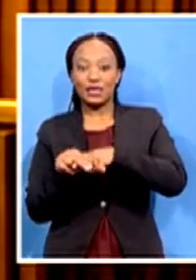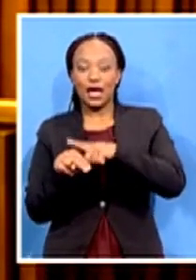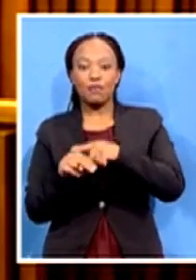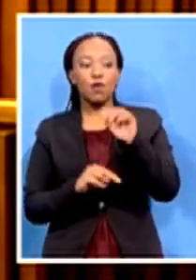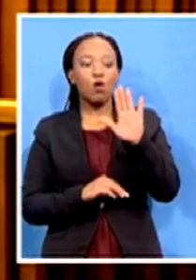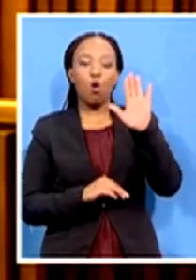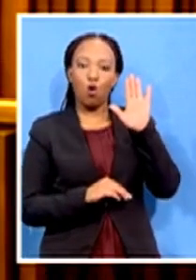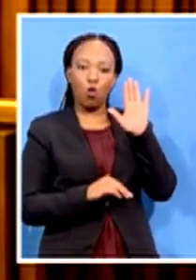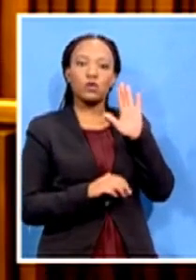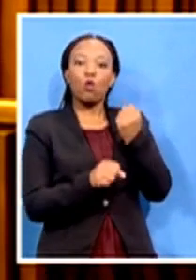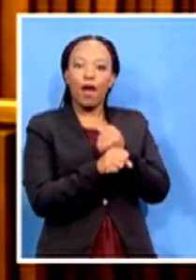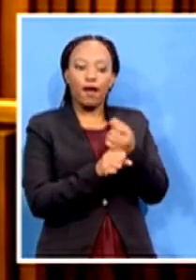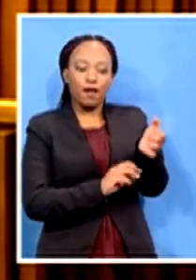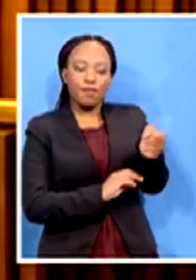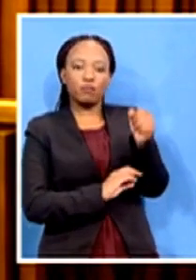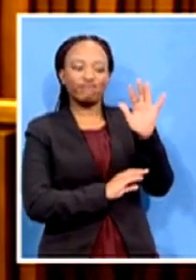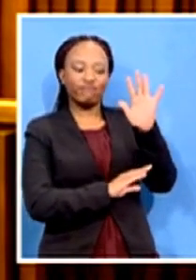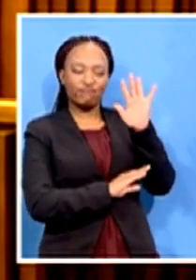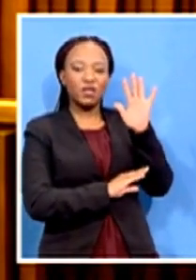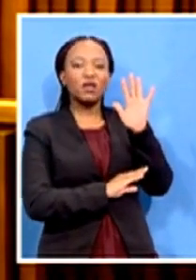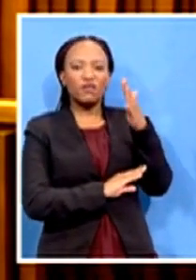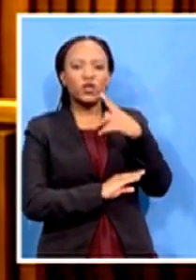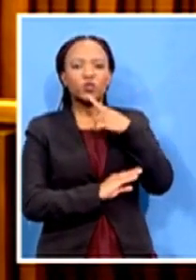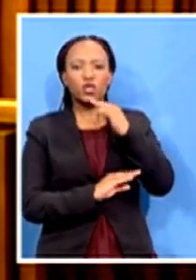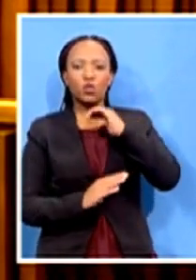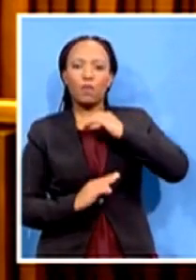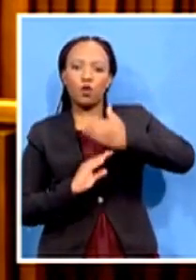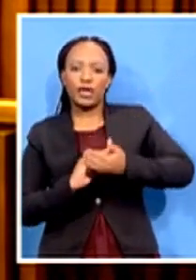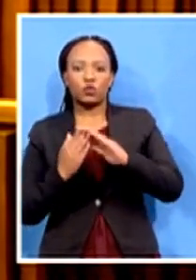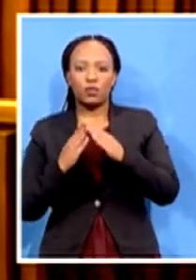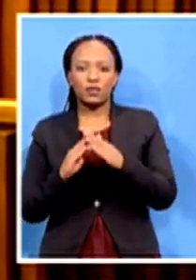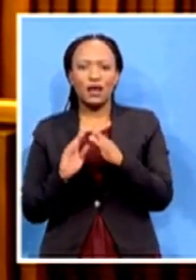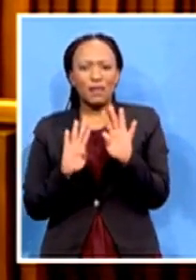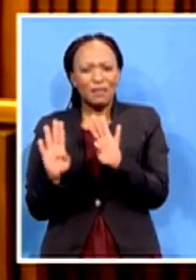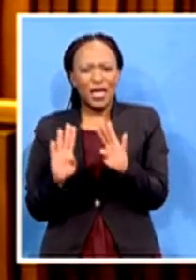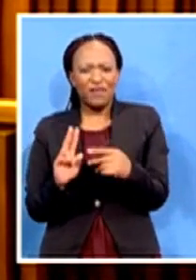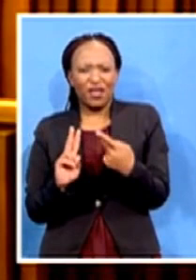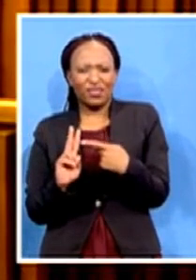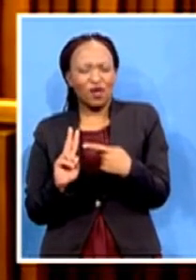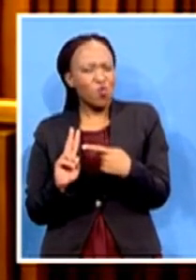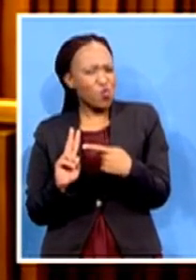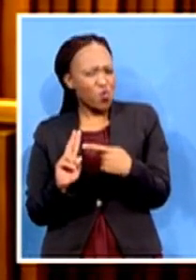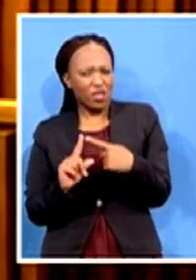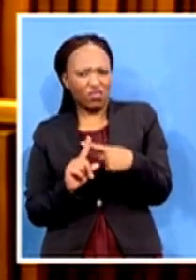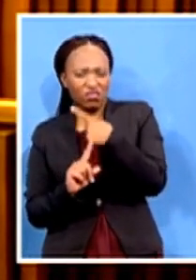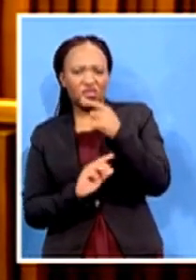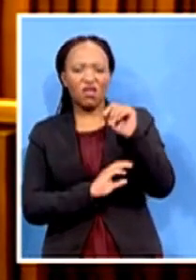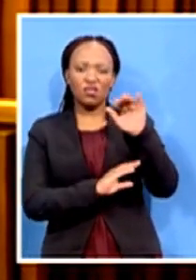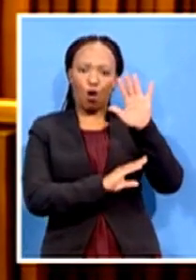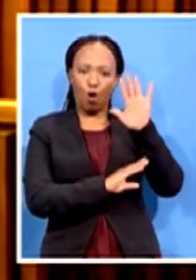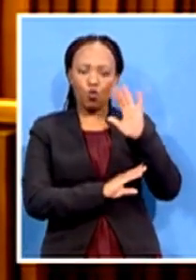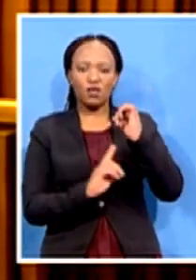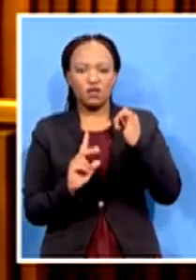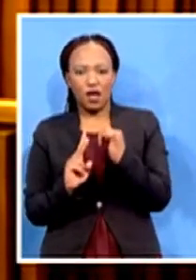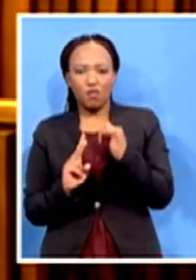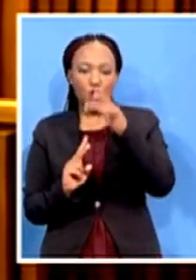society, their behavior was unbecoming of the oath that they took, and that, you know, police were expected to act in a disciplined